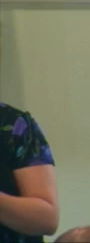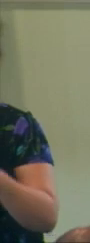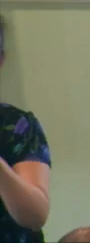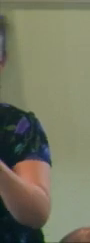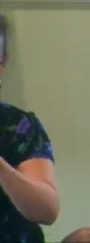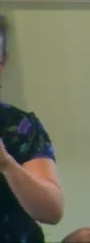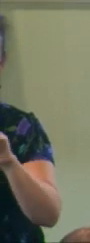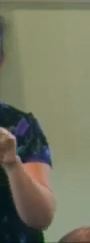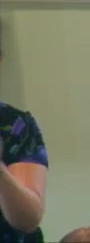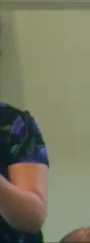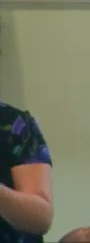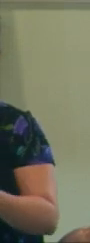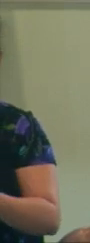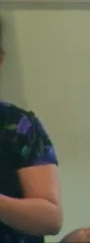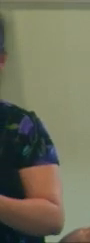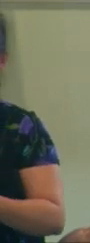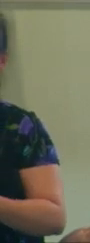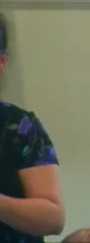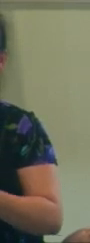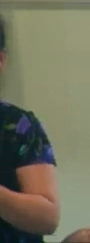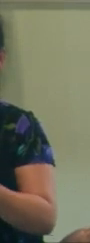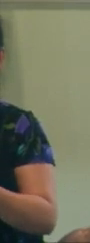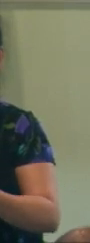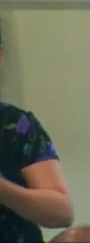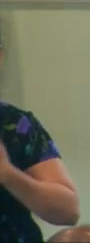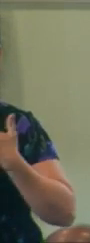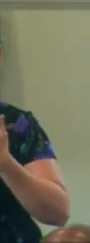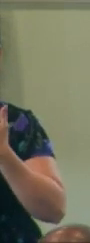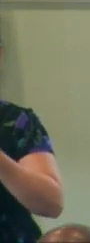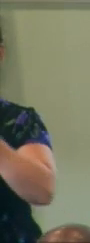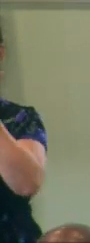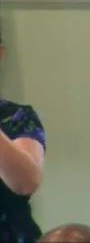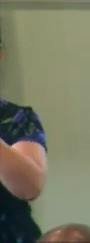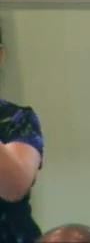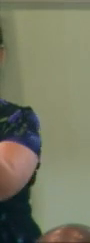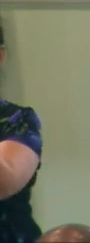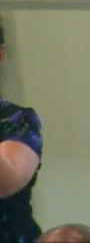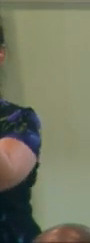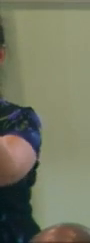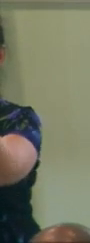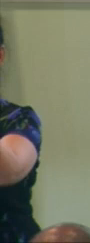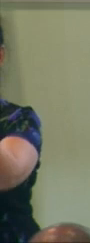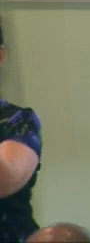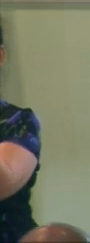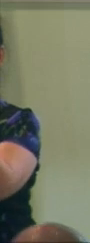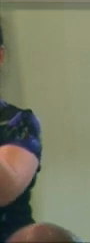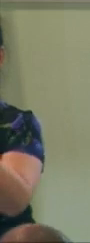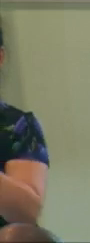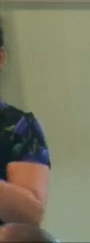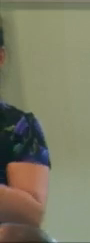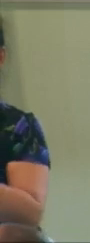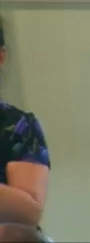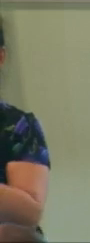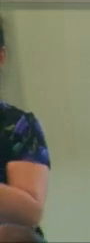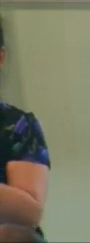But I will boast in Jesus Christ.